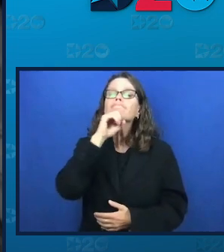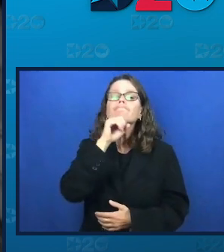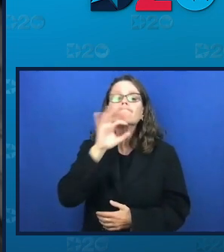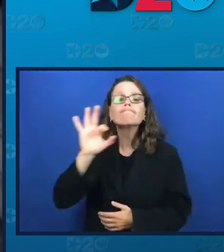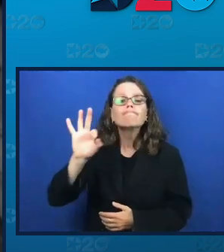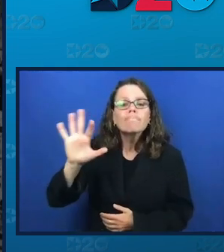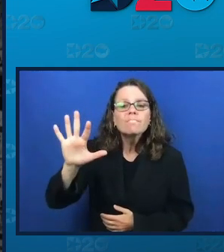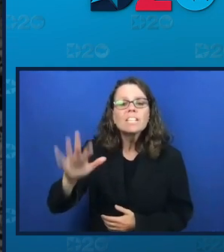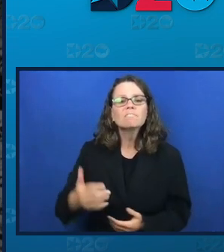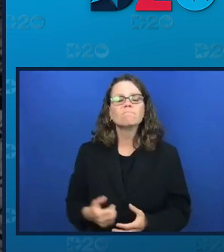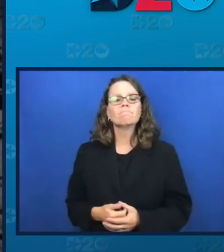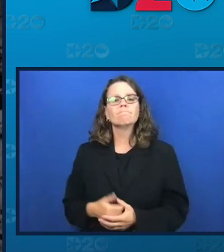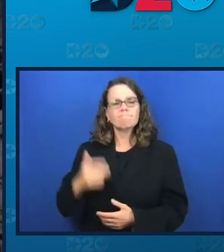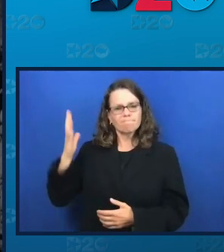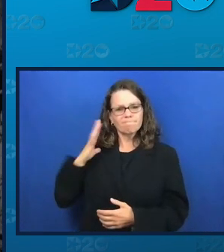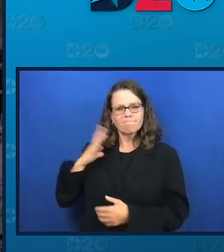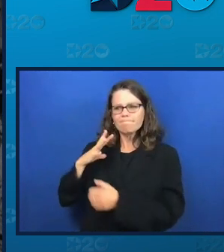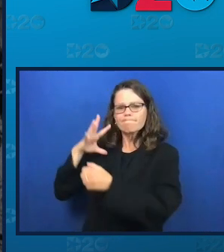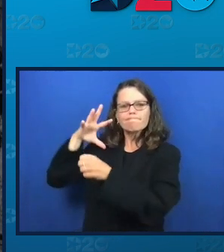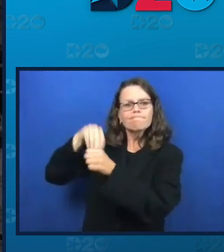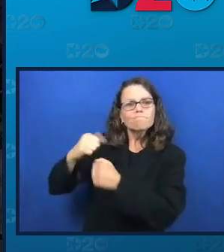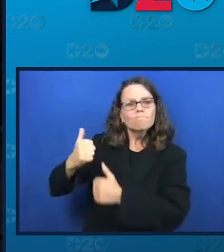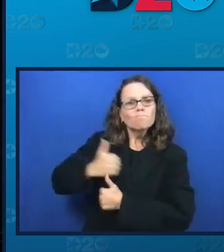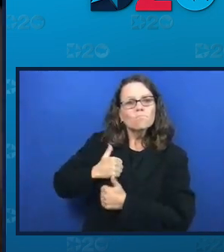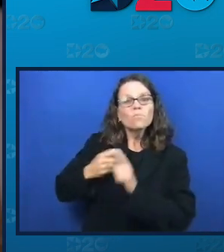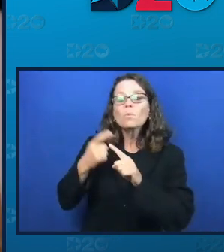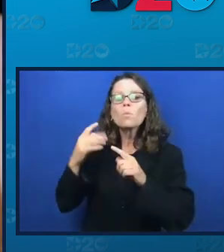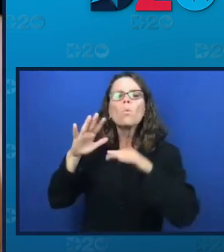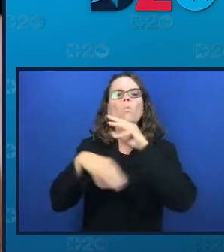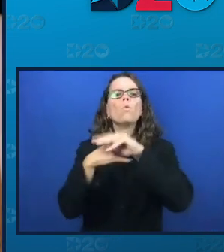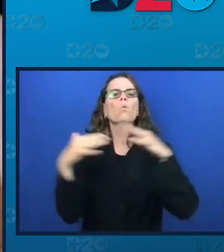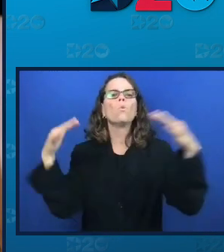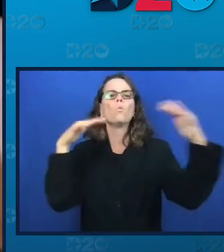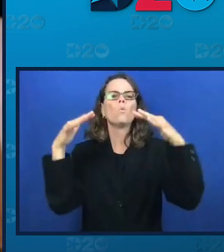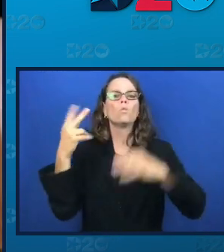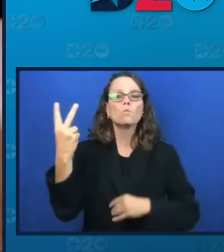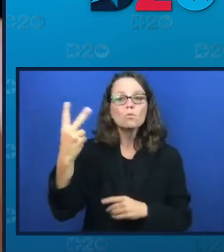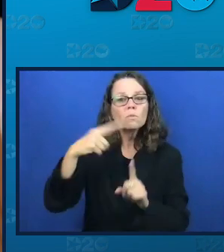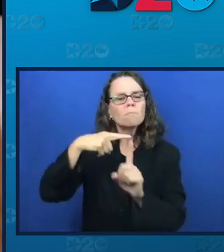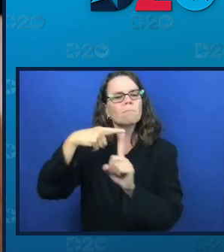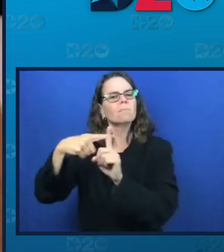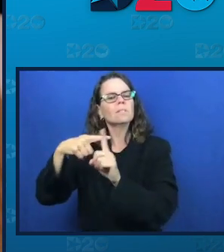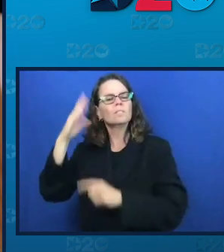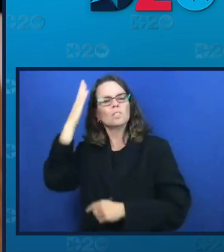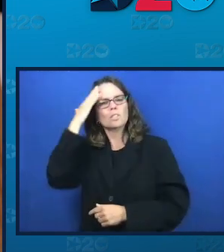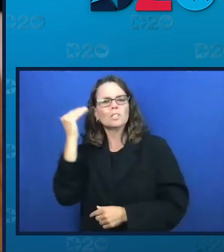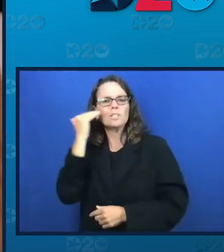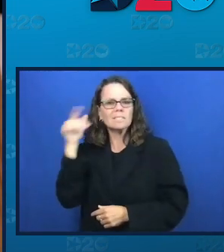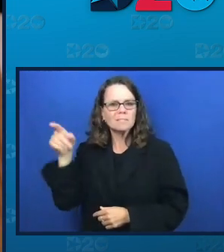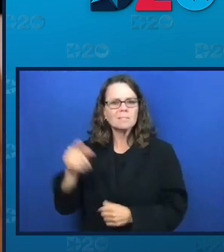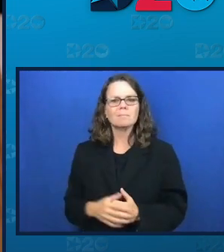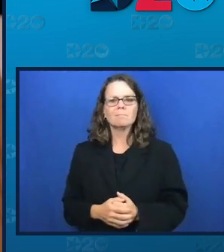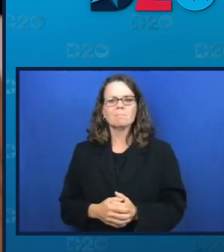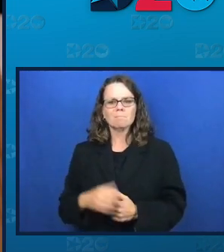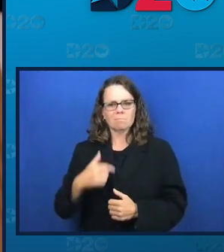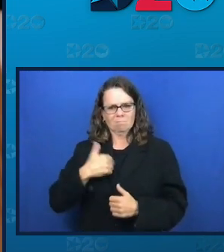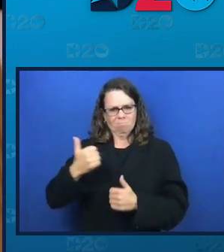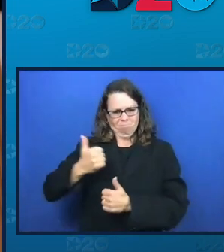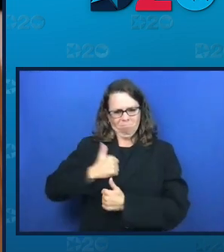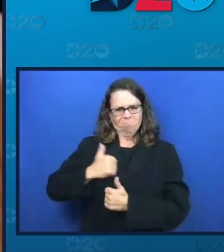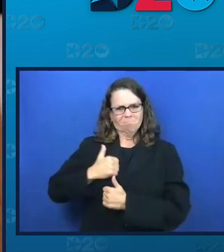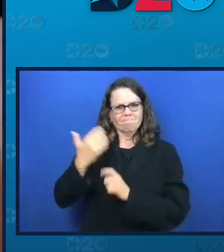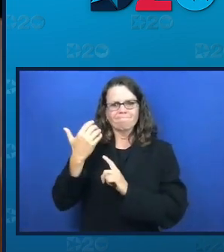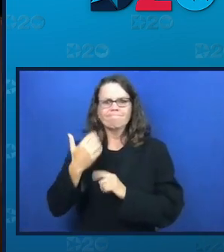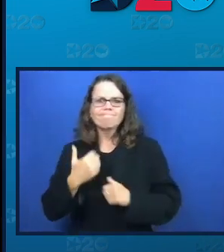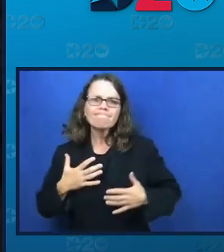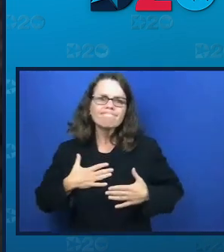Korea. When I wear a uniform, I wear only two badges: my parachute wings and the